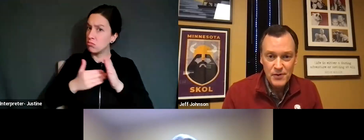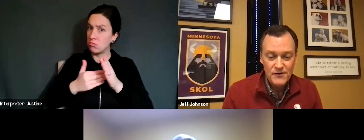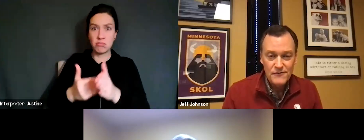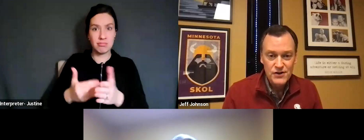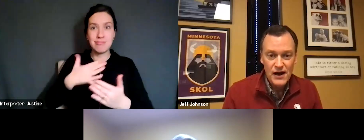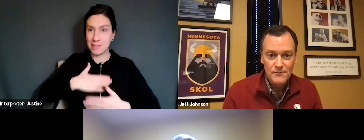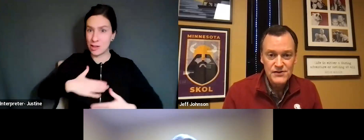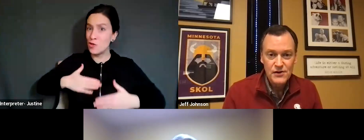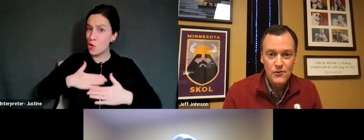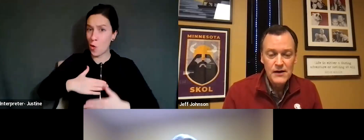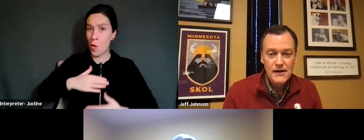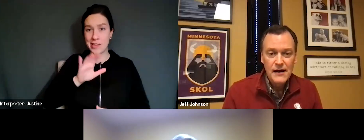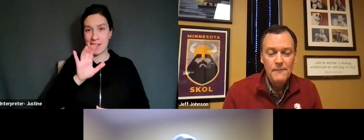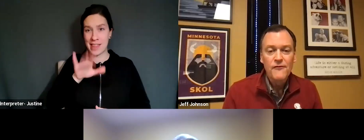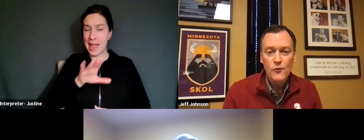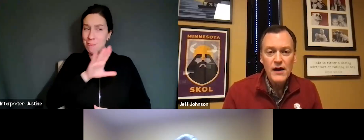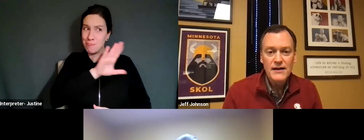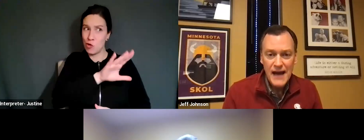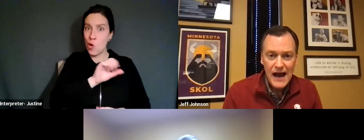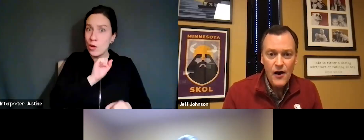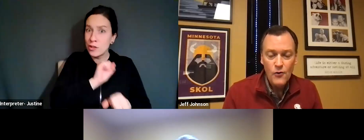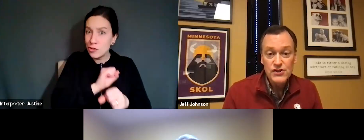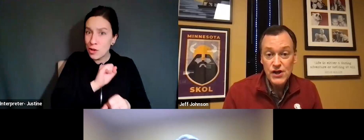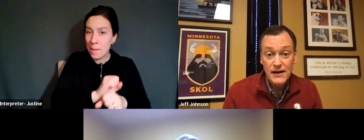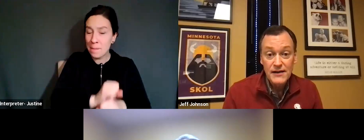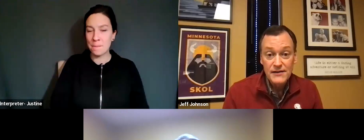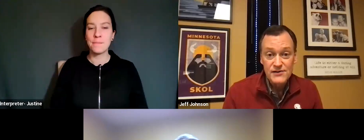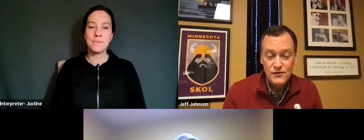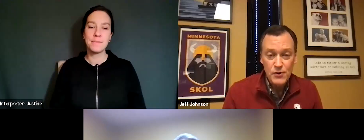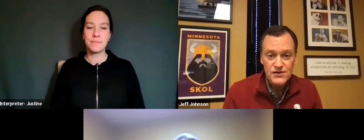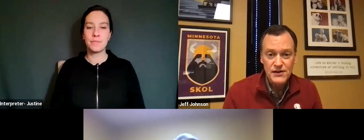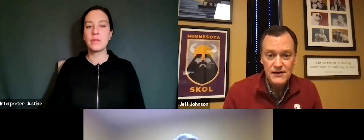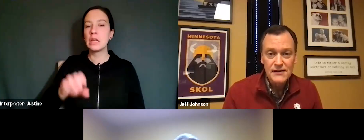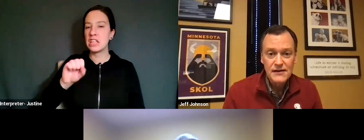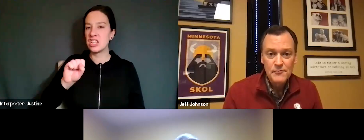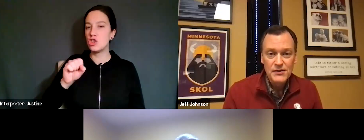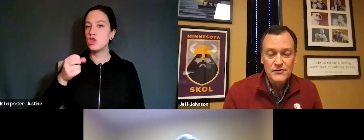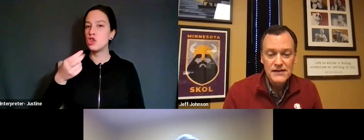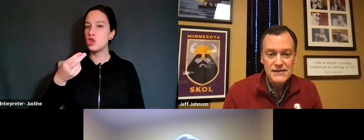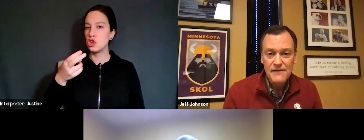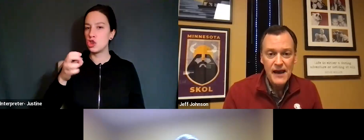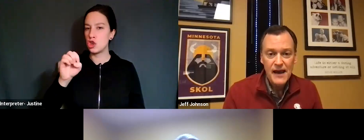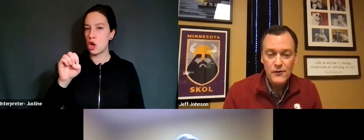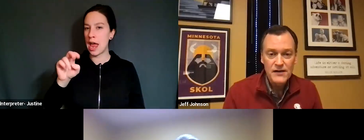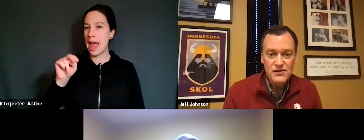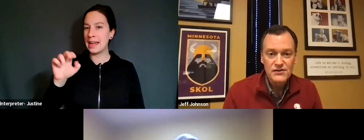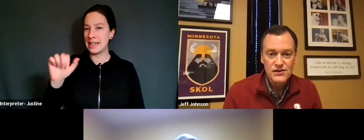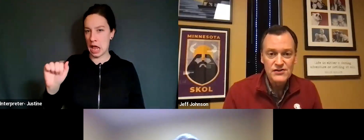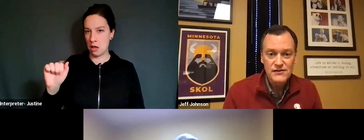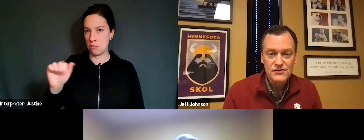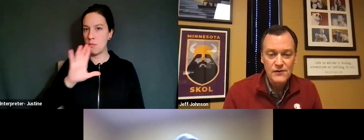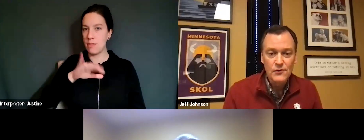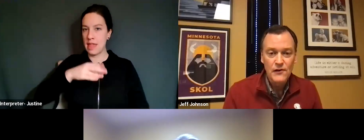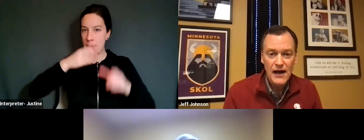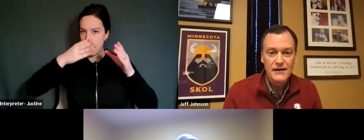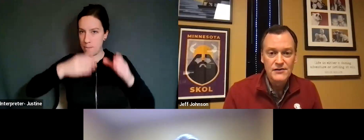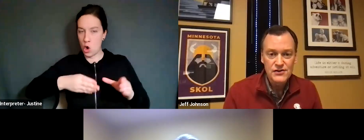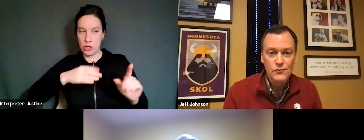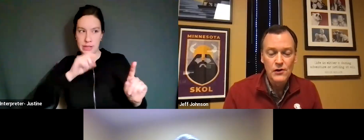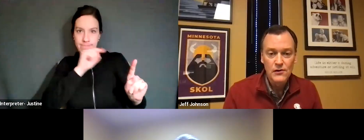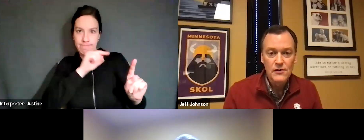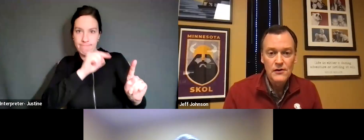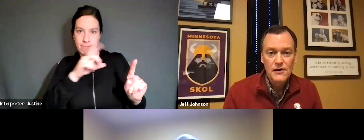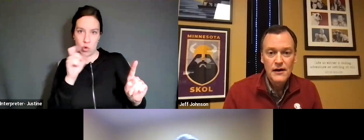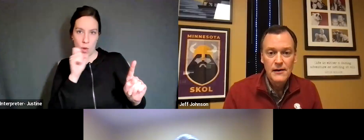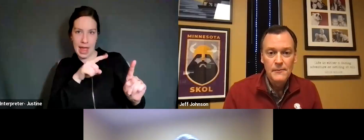enjoys that part of her job. So for right now, Shenna is the person, but you can send that request in just to the general line, and